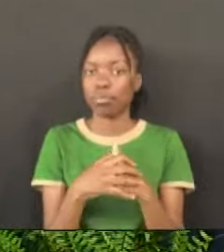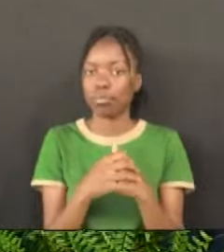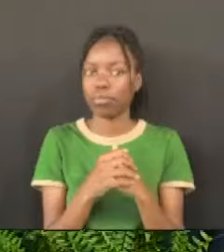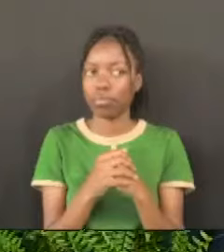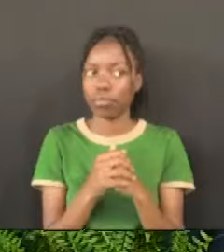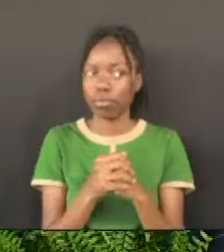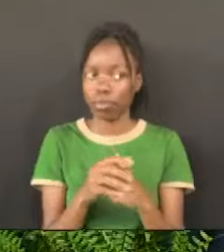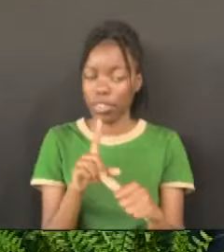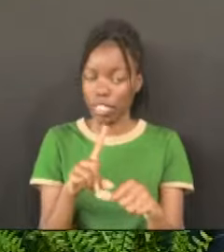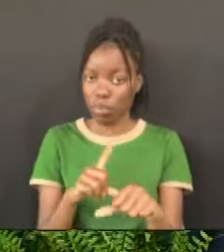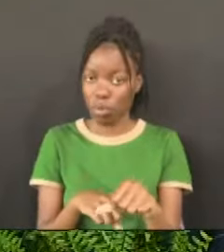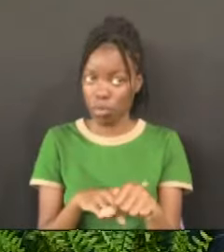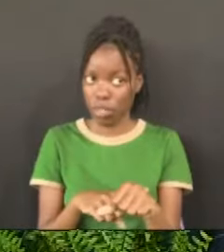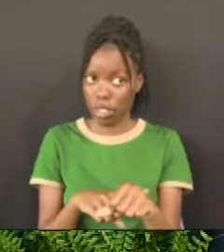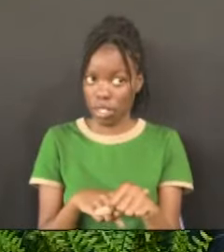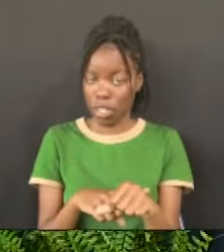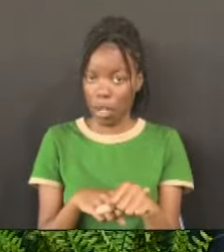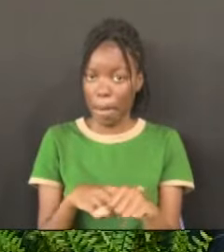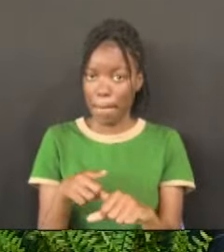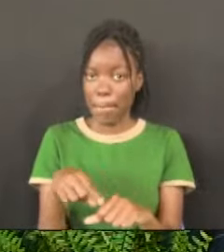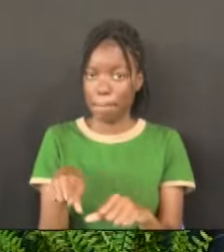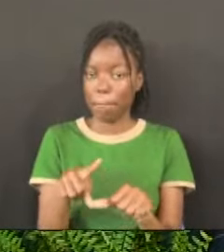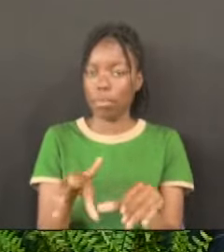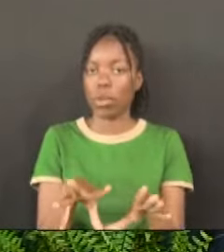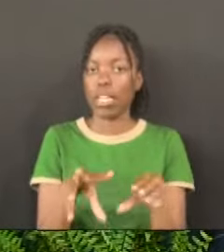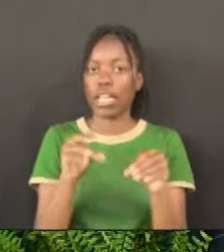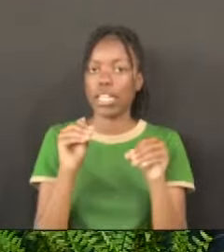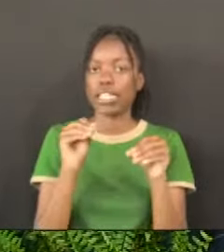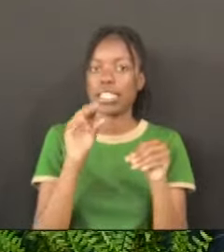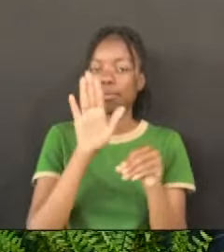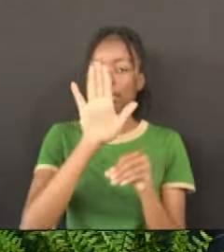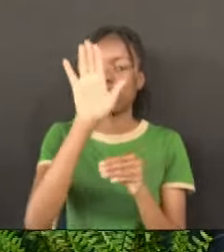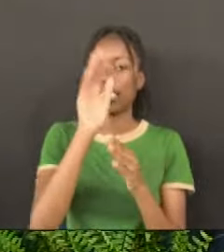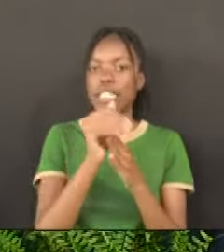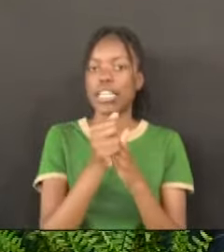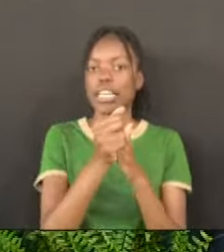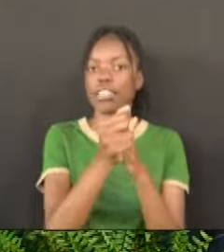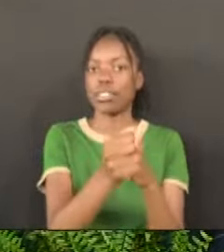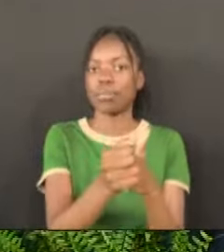The moment we accept his leadership.